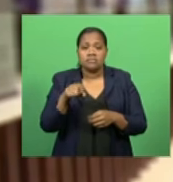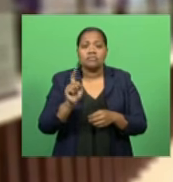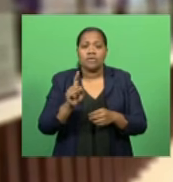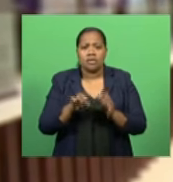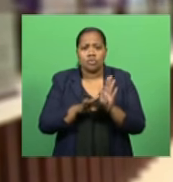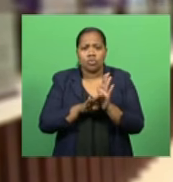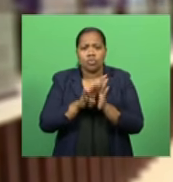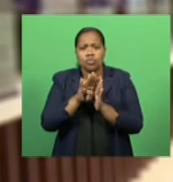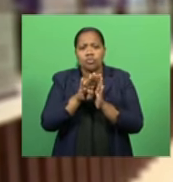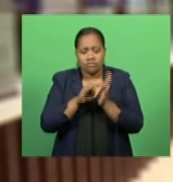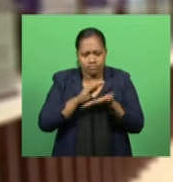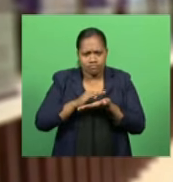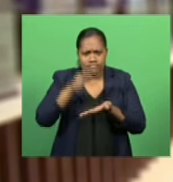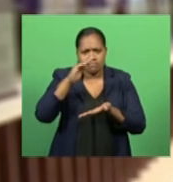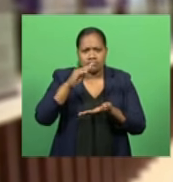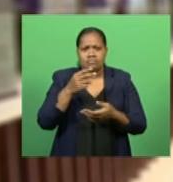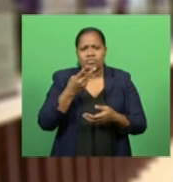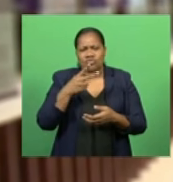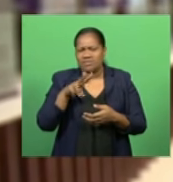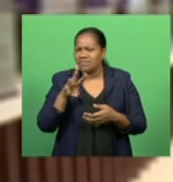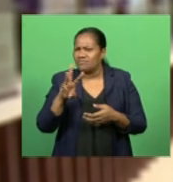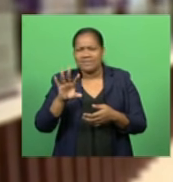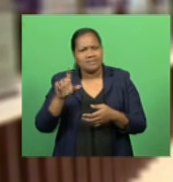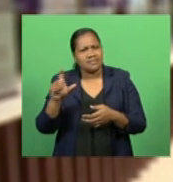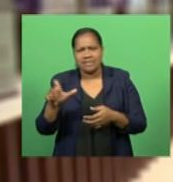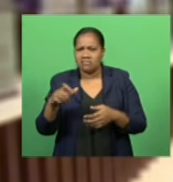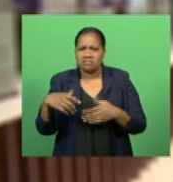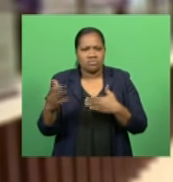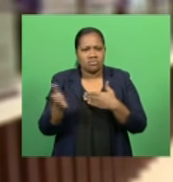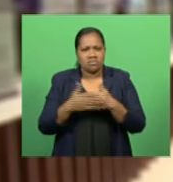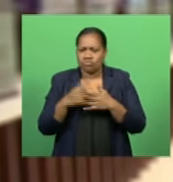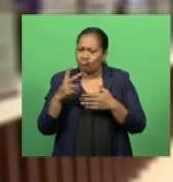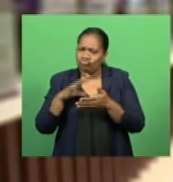at $3.10. Please Global Limited